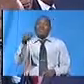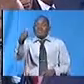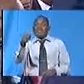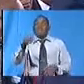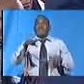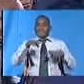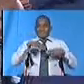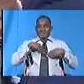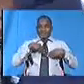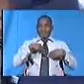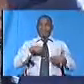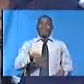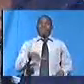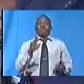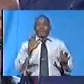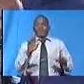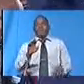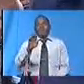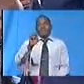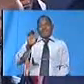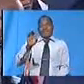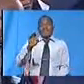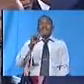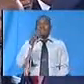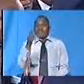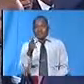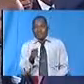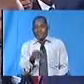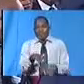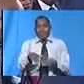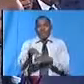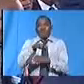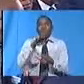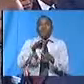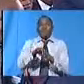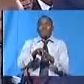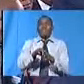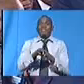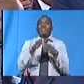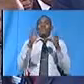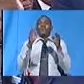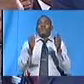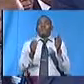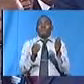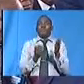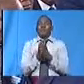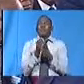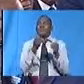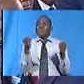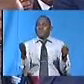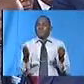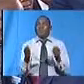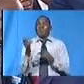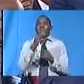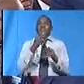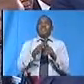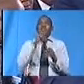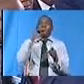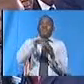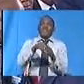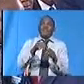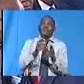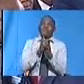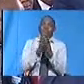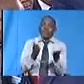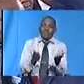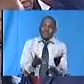Dr. Farijan says overvoting is caused by several things. Ballot stuffing, people whose names were not on the